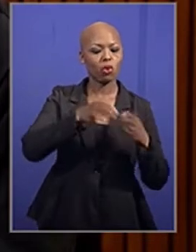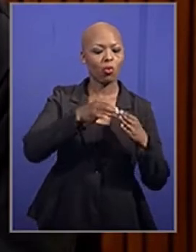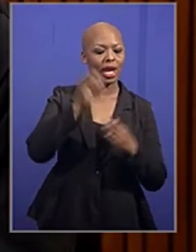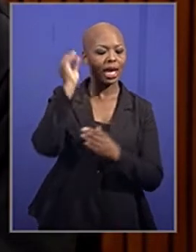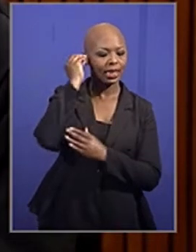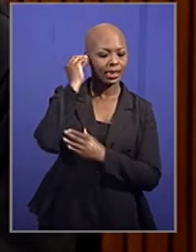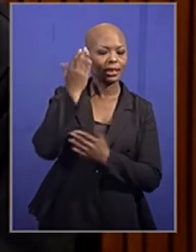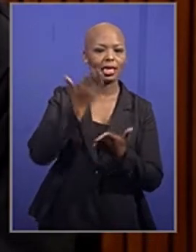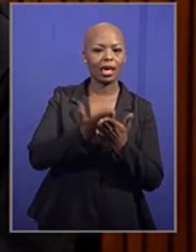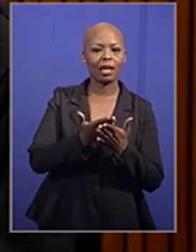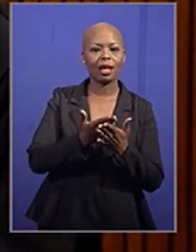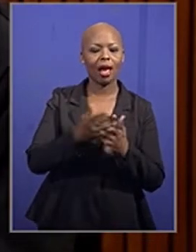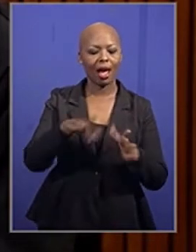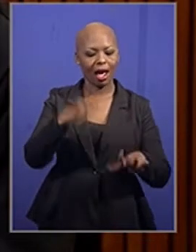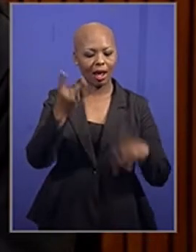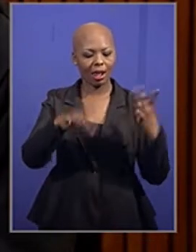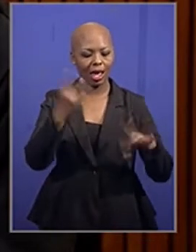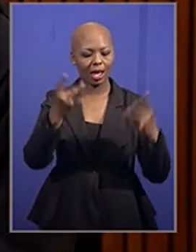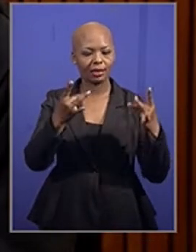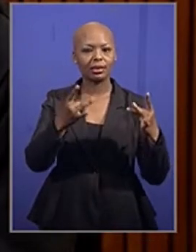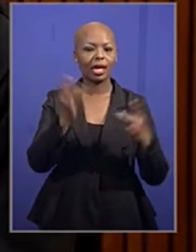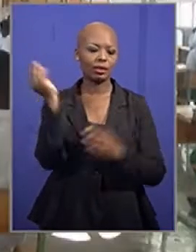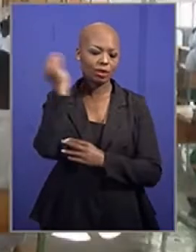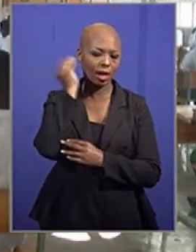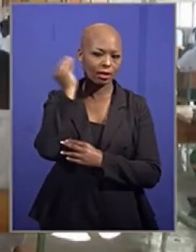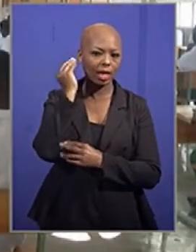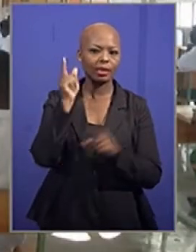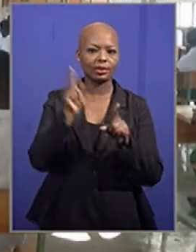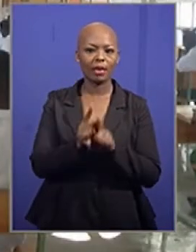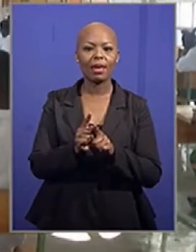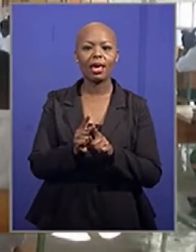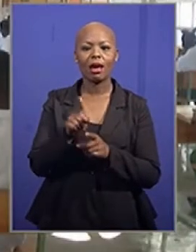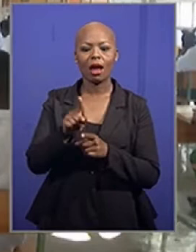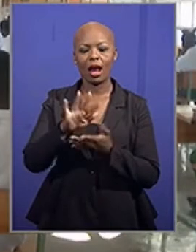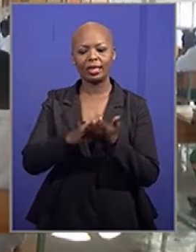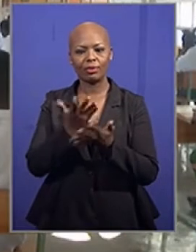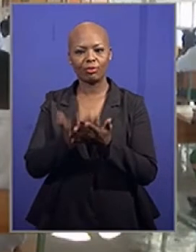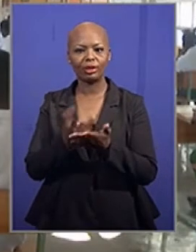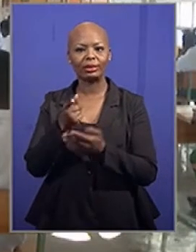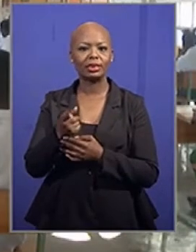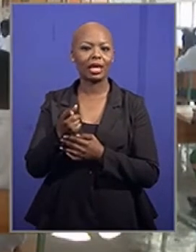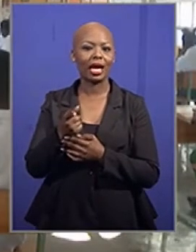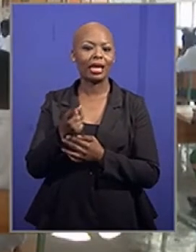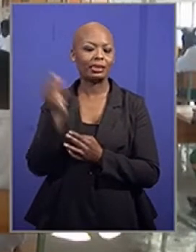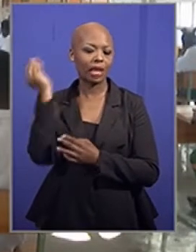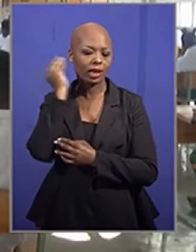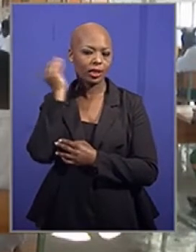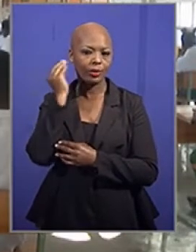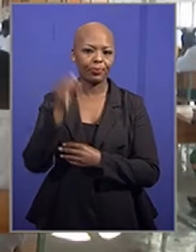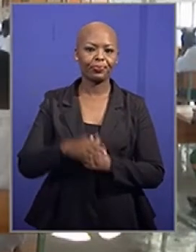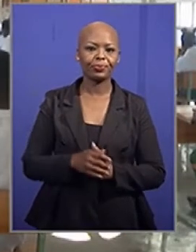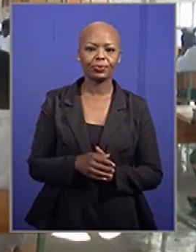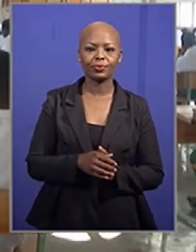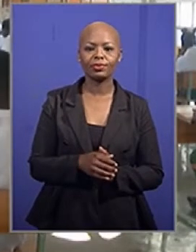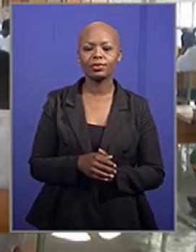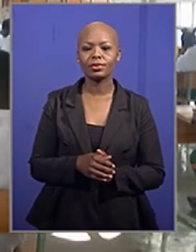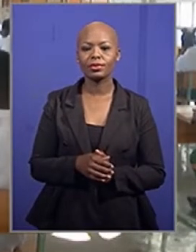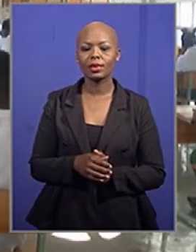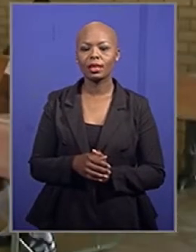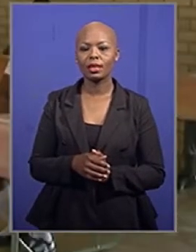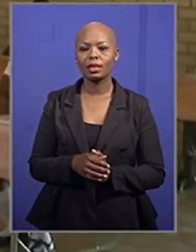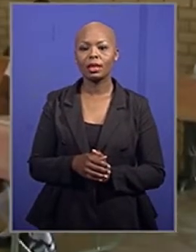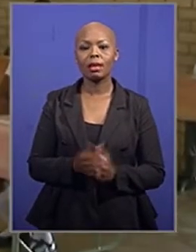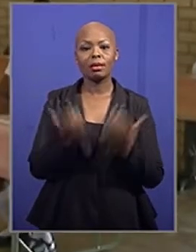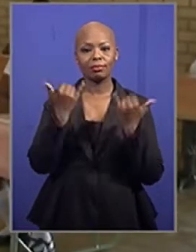data and interpret the data. Ba kgoro ya thuto ya motheo le lekala la taolo ya tshedimošo ga ba